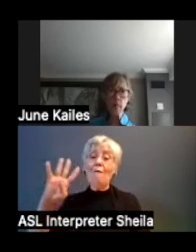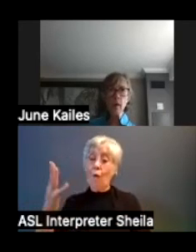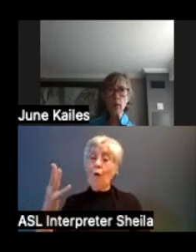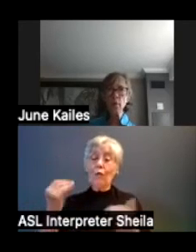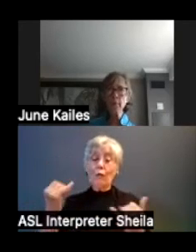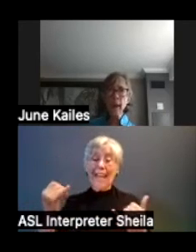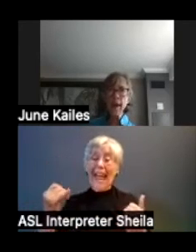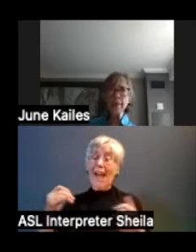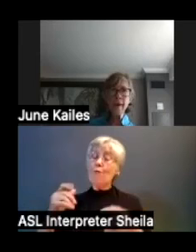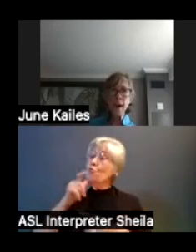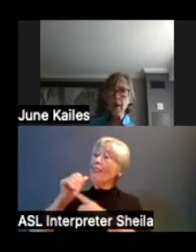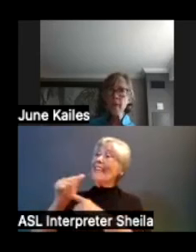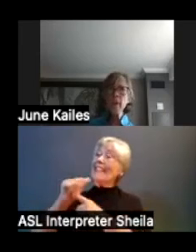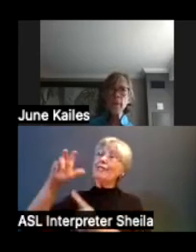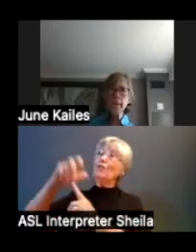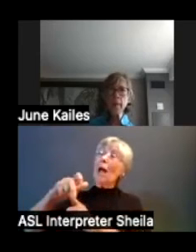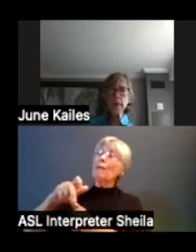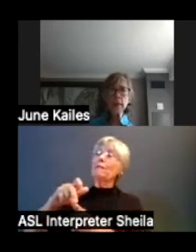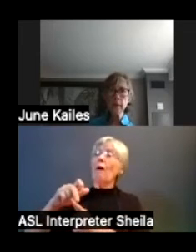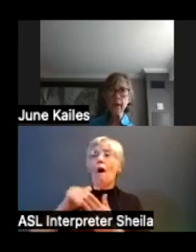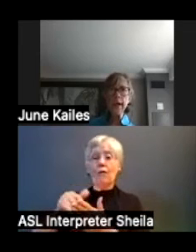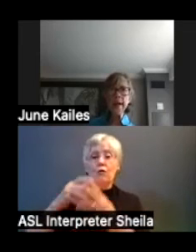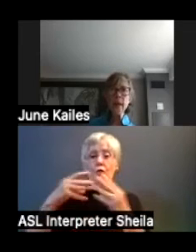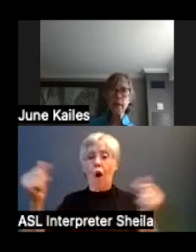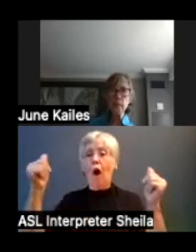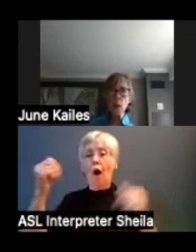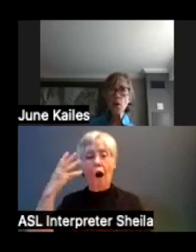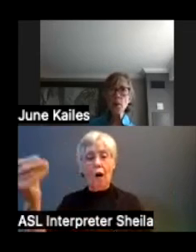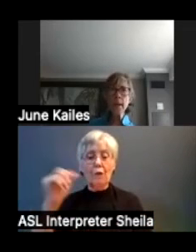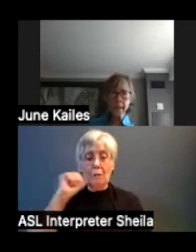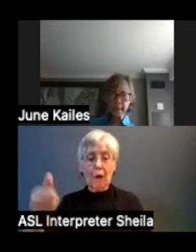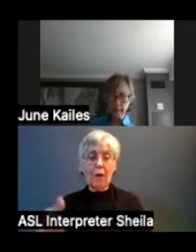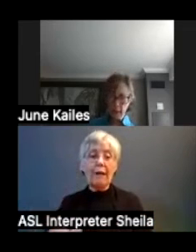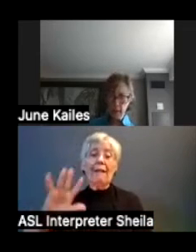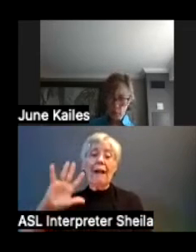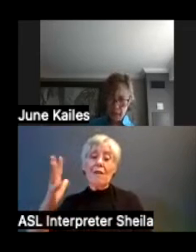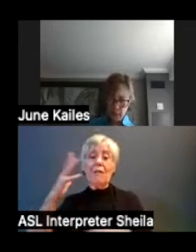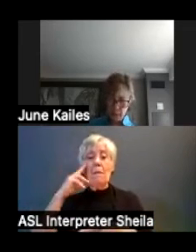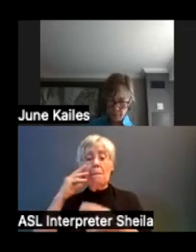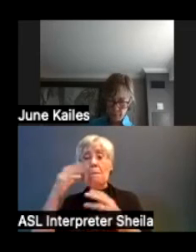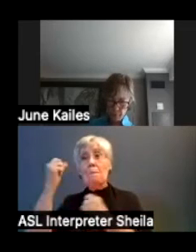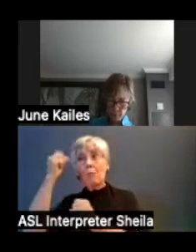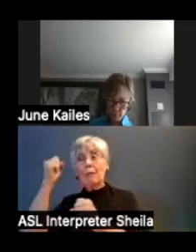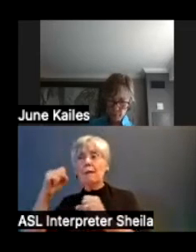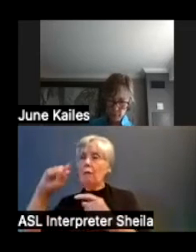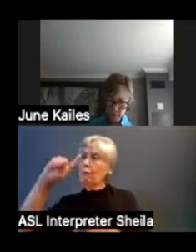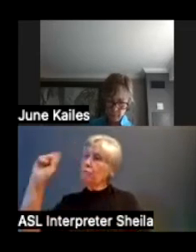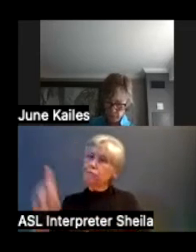gone tomorrow. And 5, memories degrade, erode, and are undependable.